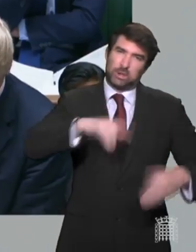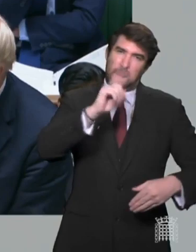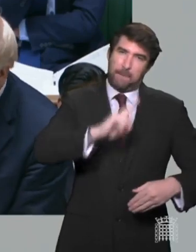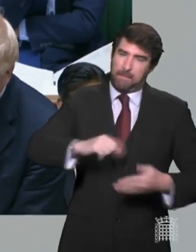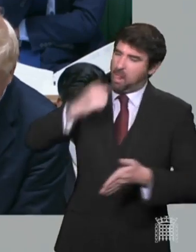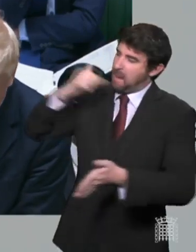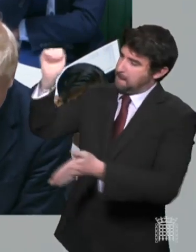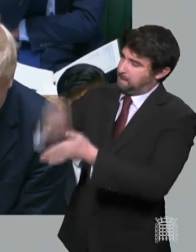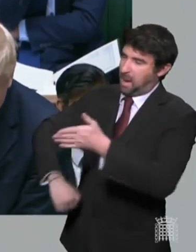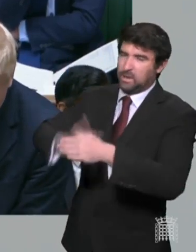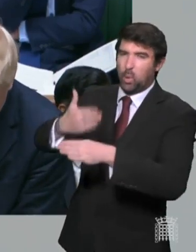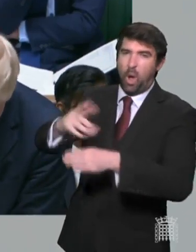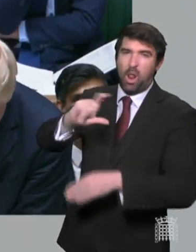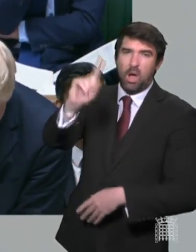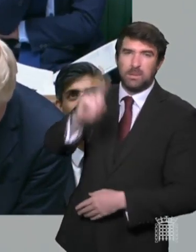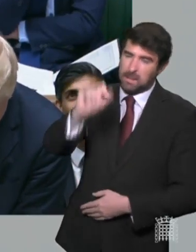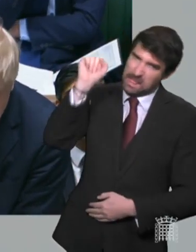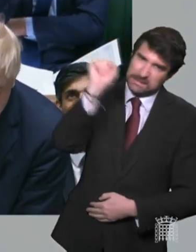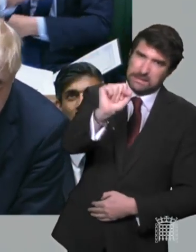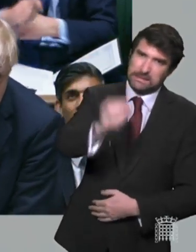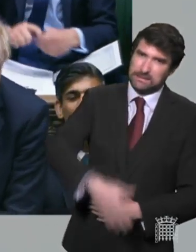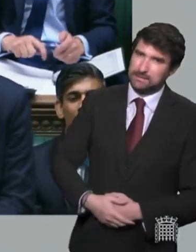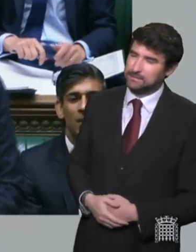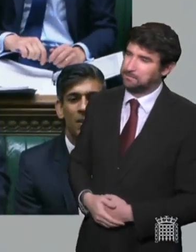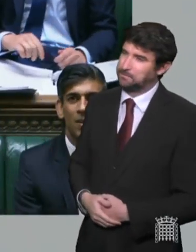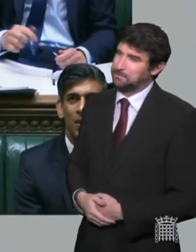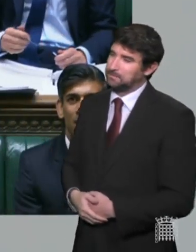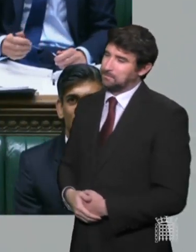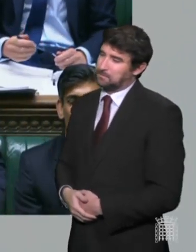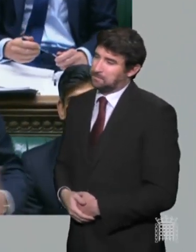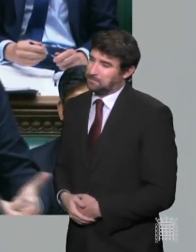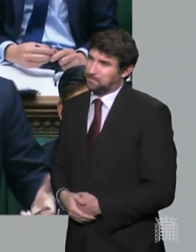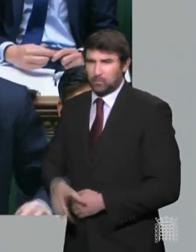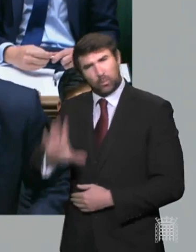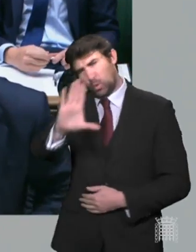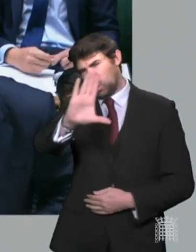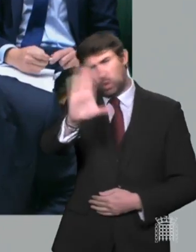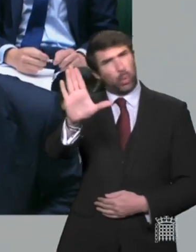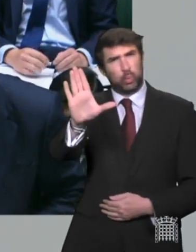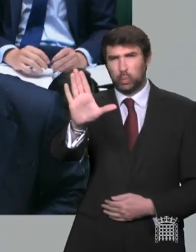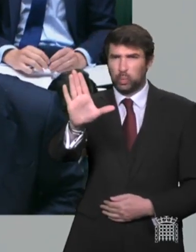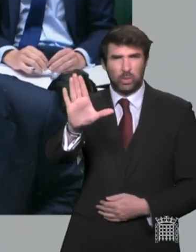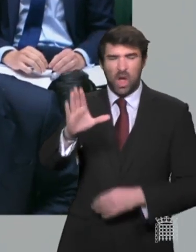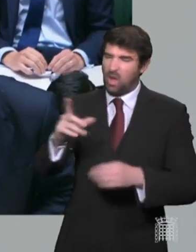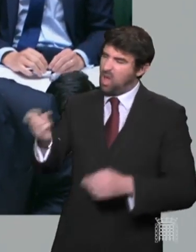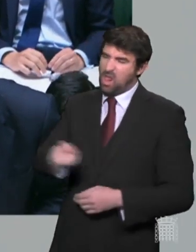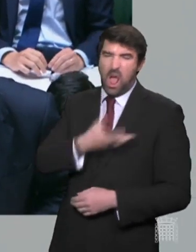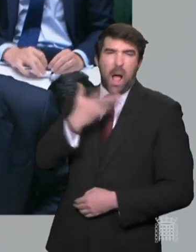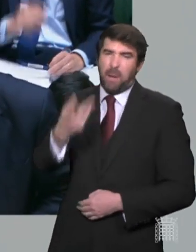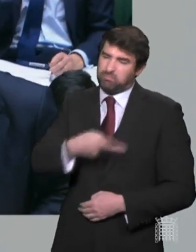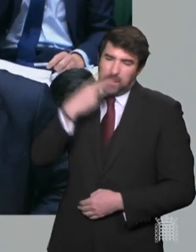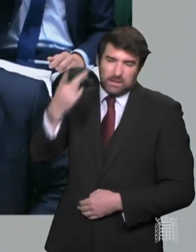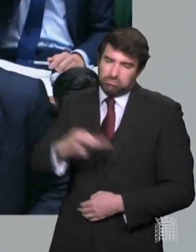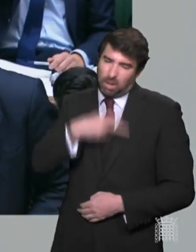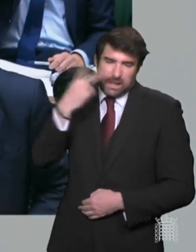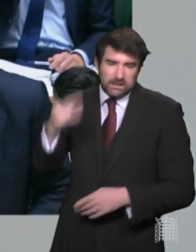because what they want to do, they want to scrap a universal credit, and I have every sympathy for Rosie, and